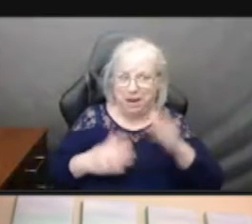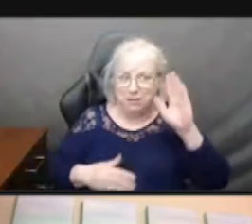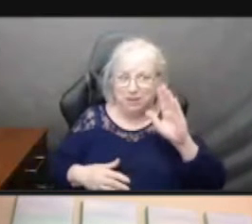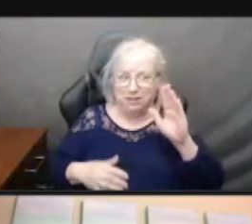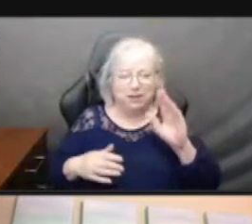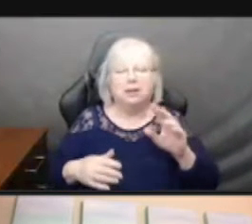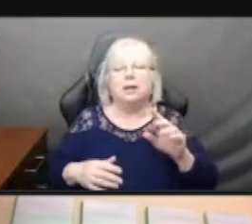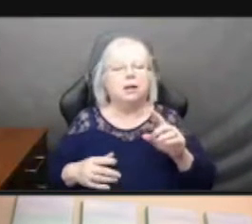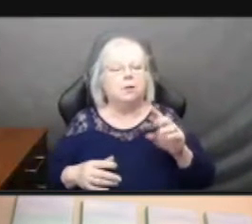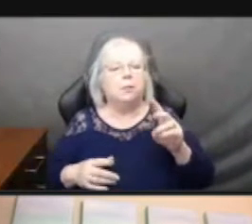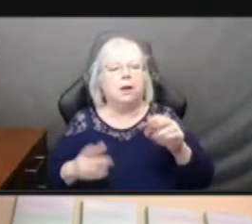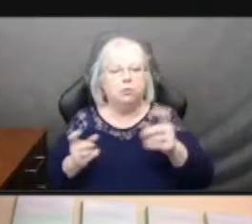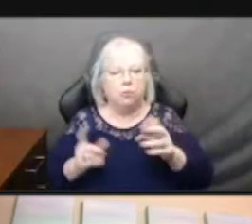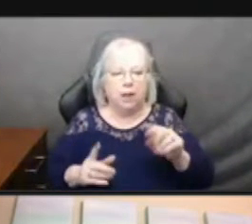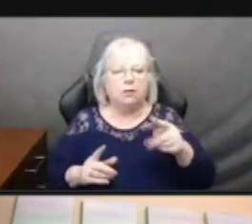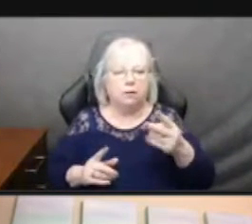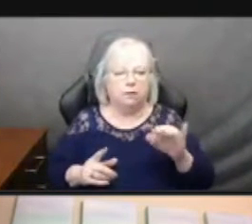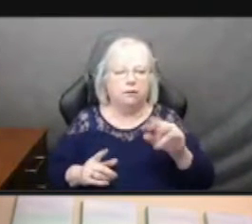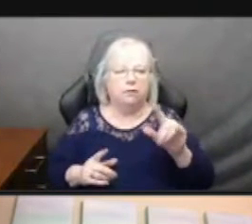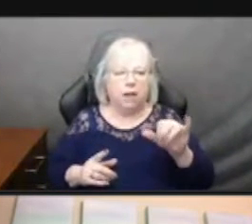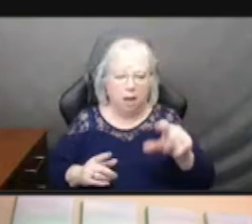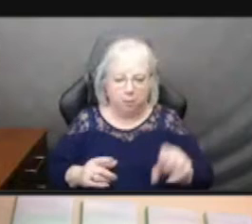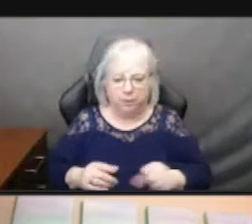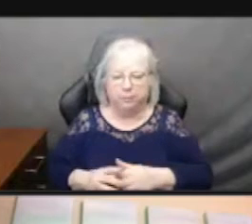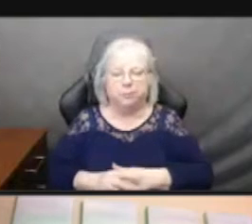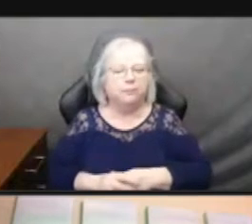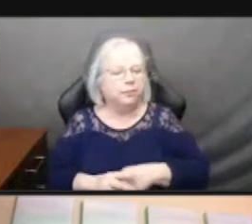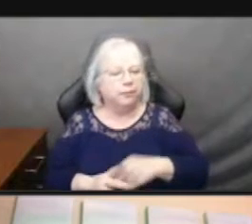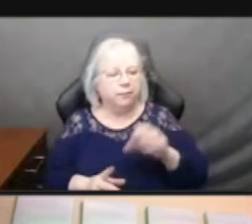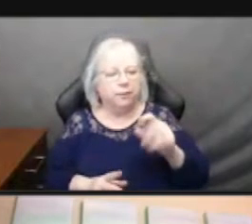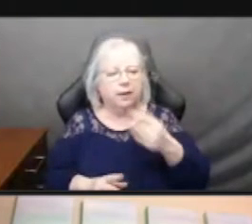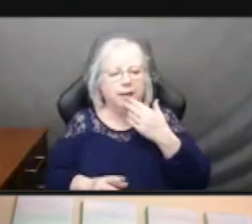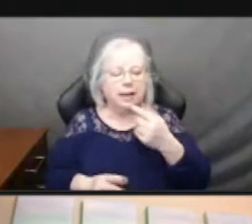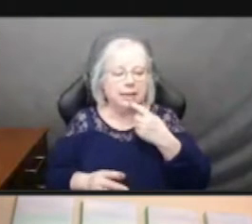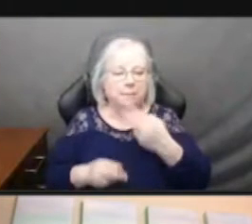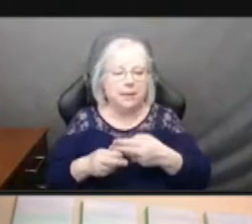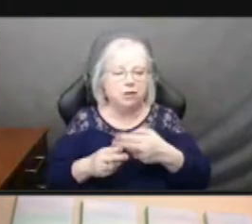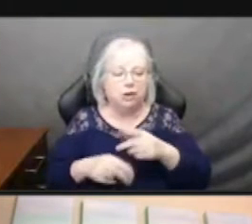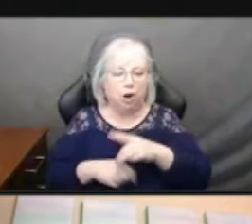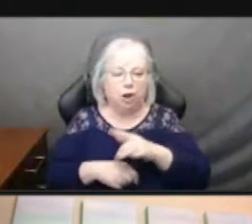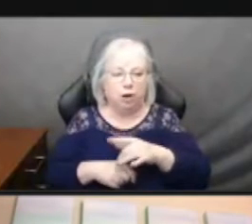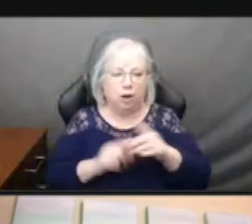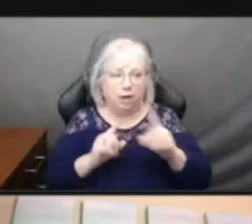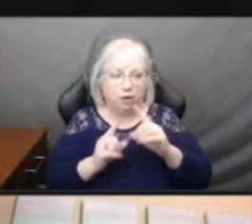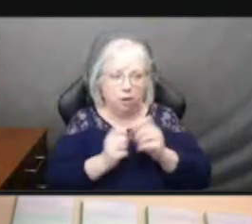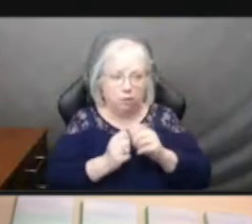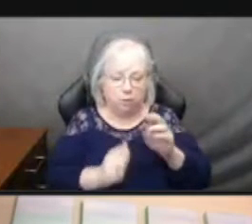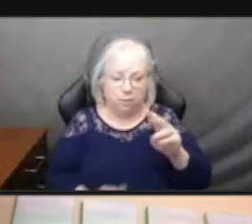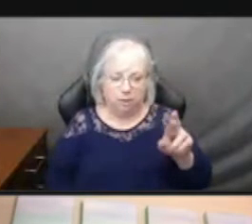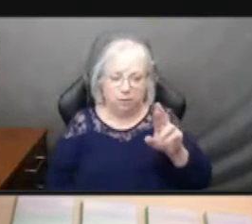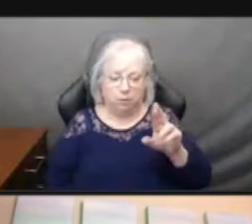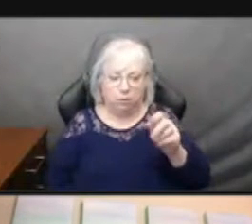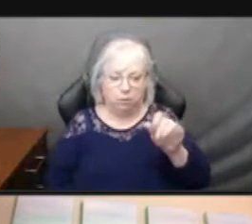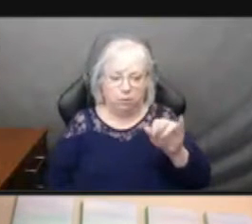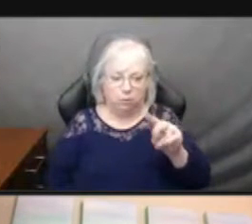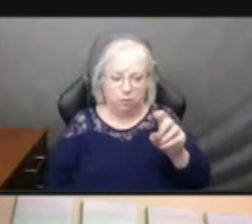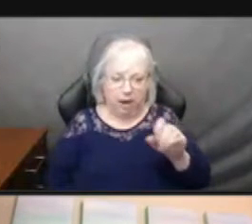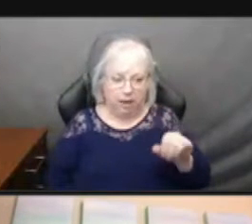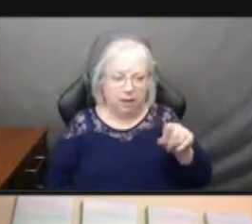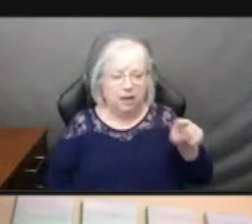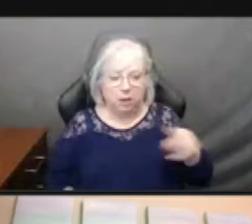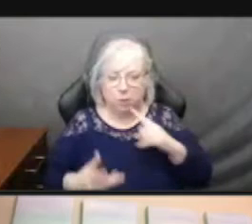Director Phillips, you may go before I respond. All right, thank you. As I mentioned earlier, I talked to Mr. Rainey. He was supportive of